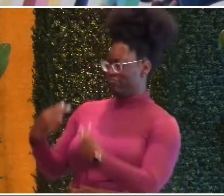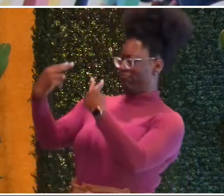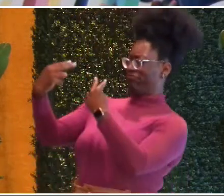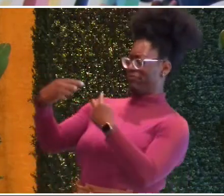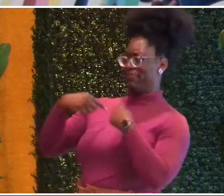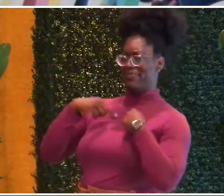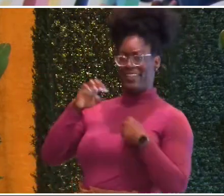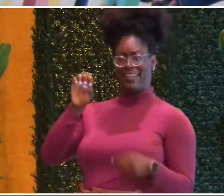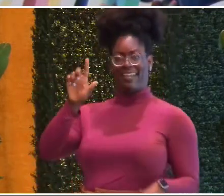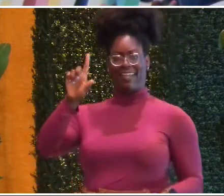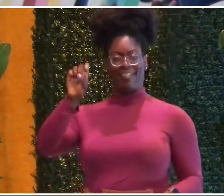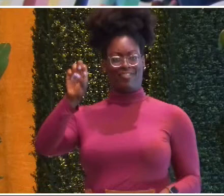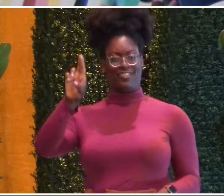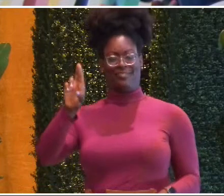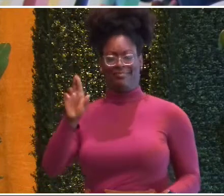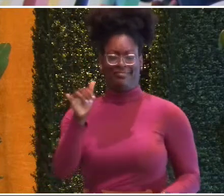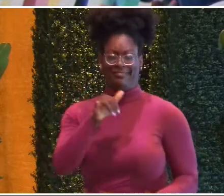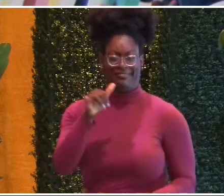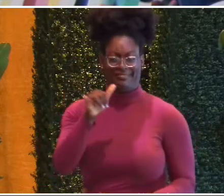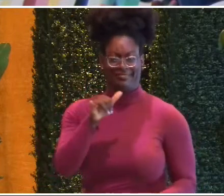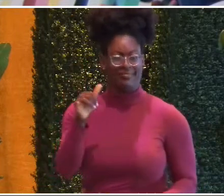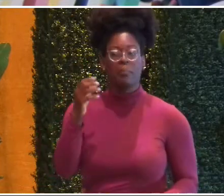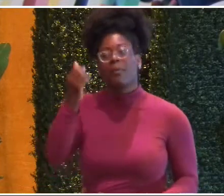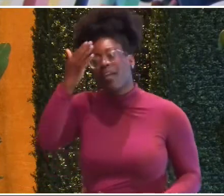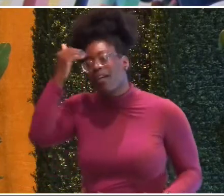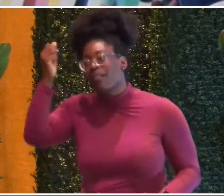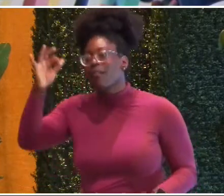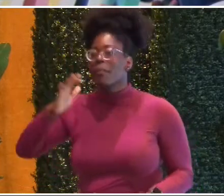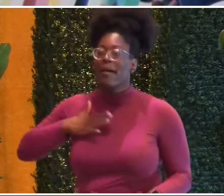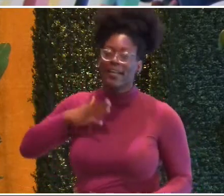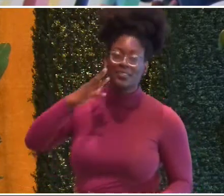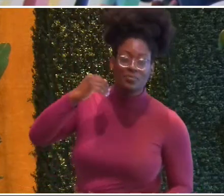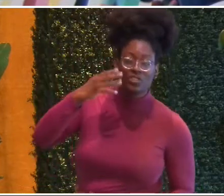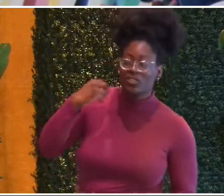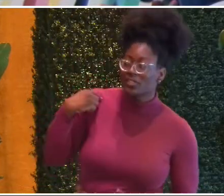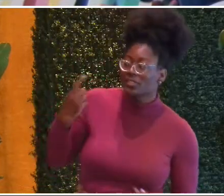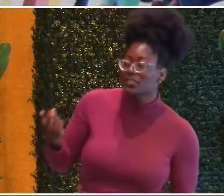I've led for however long. But